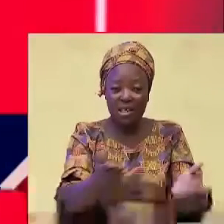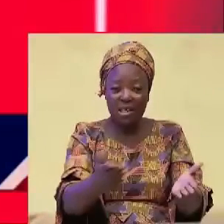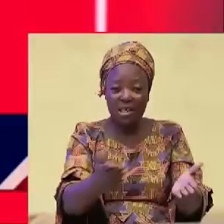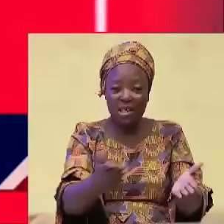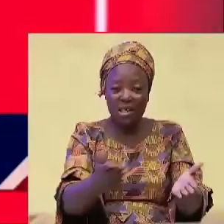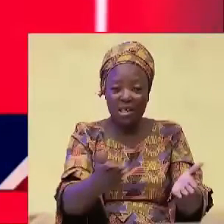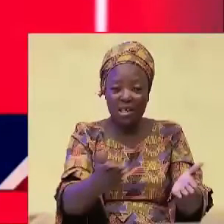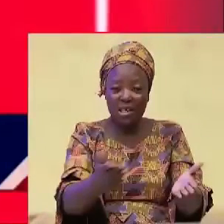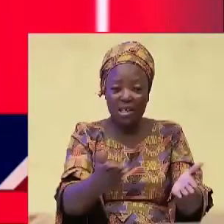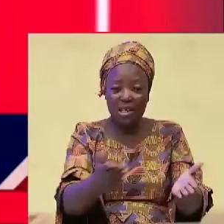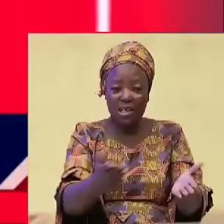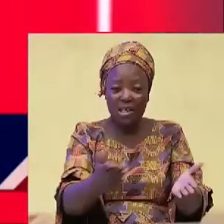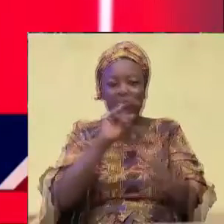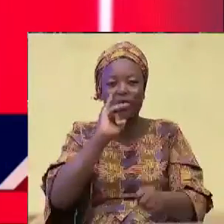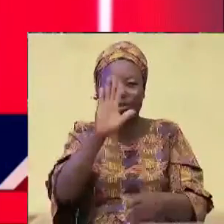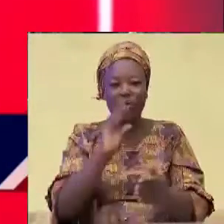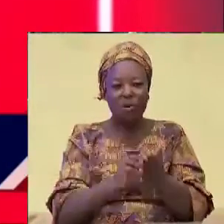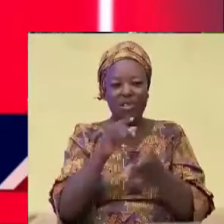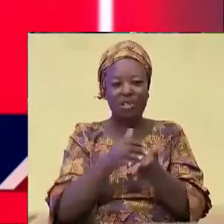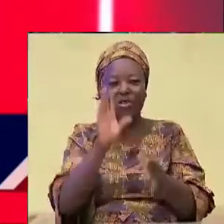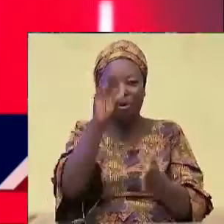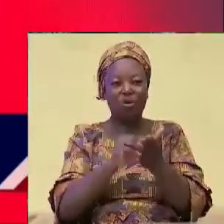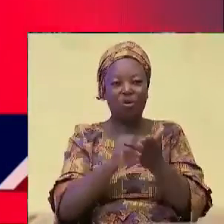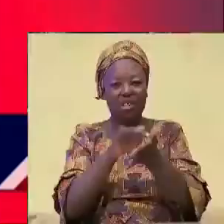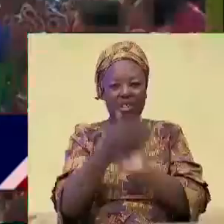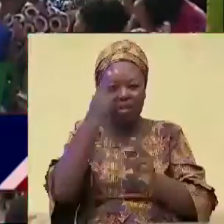Somebody there, salvation is coming to you.